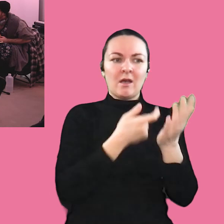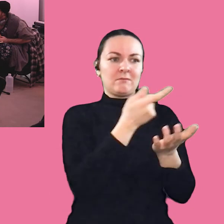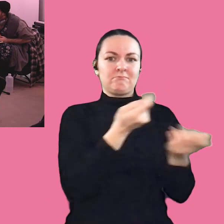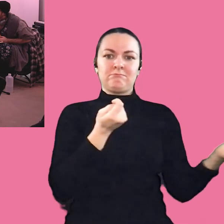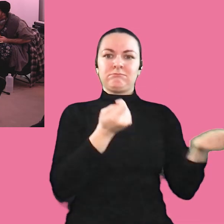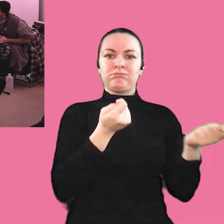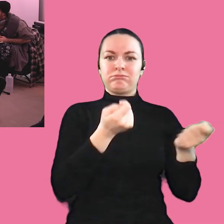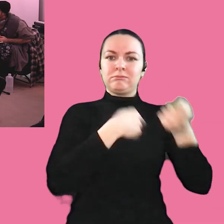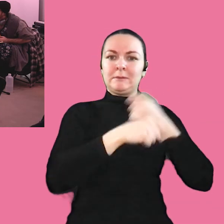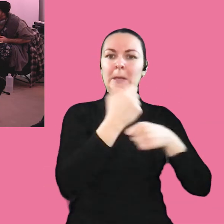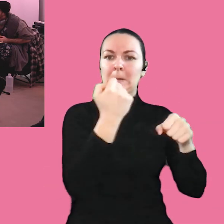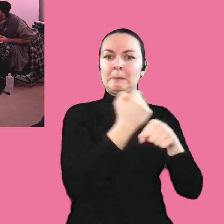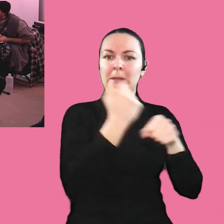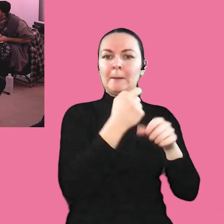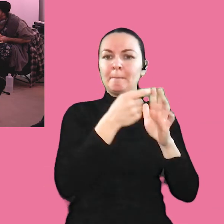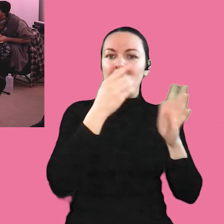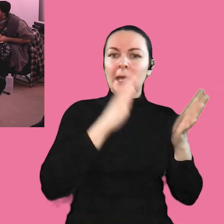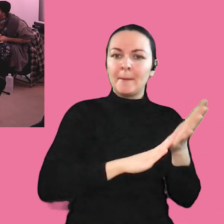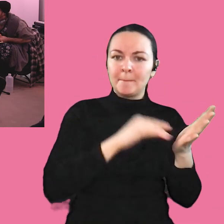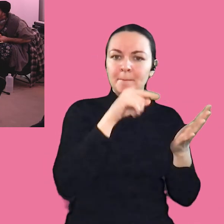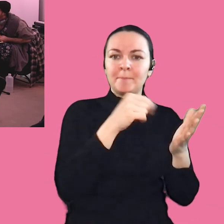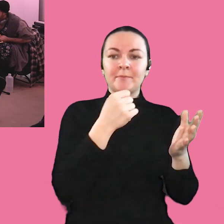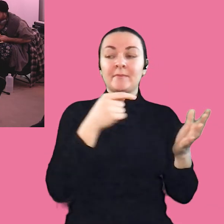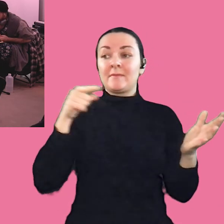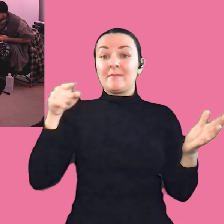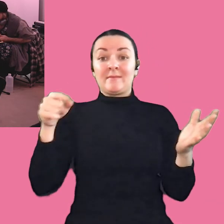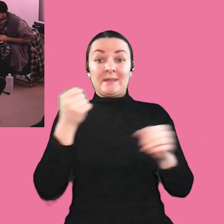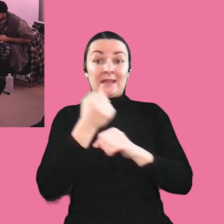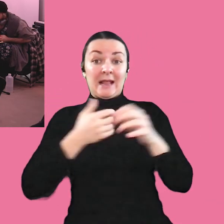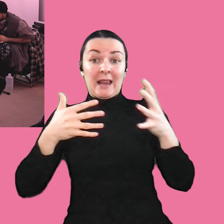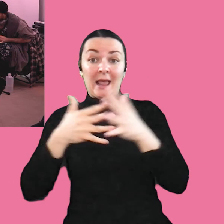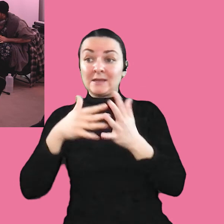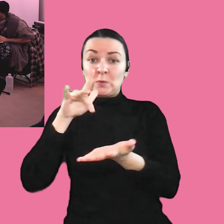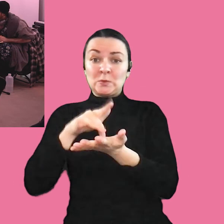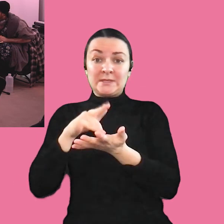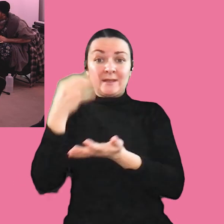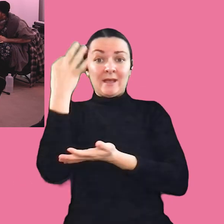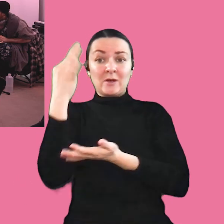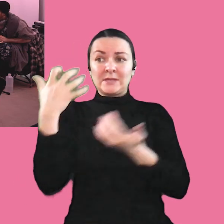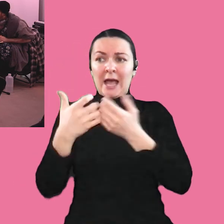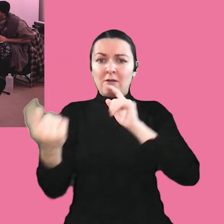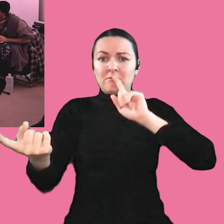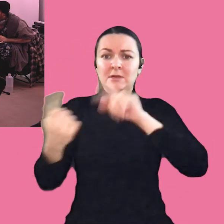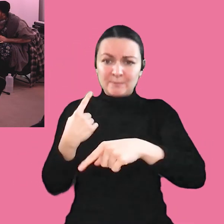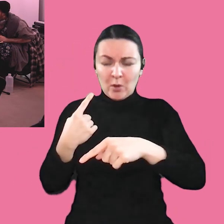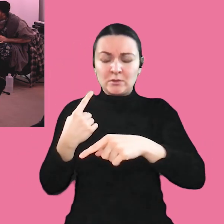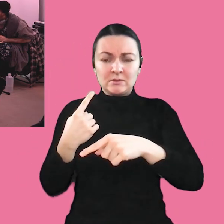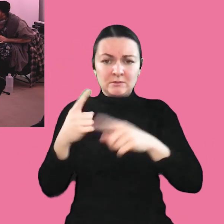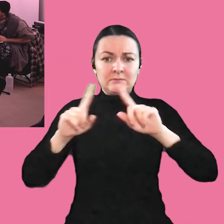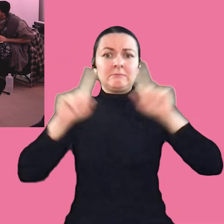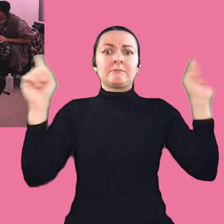Thatcher's reign, is the way that Glasgow City Council responded to Thatcher, which